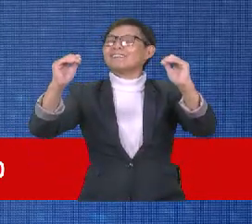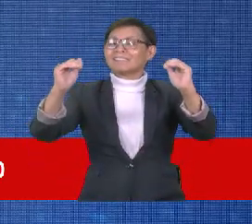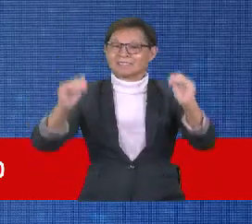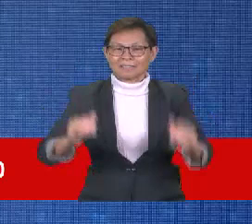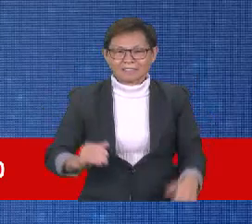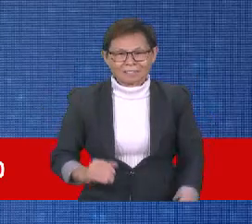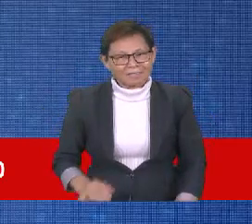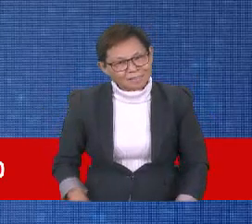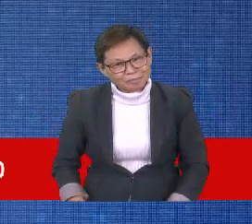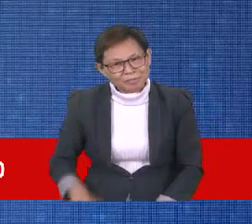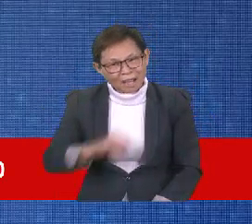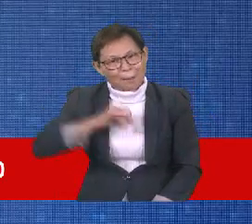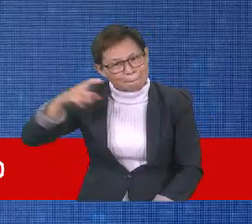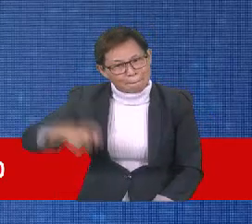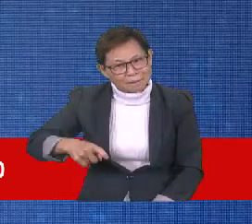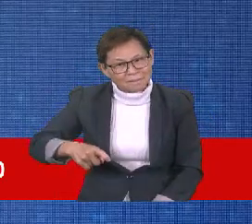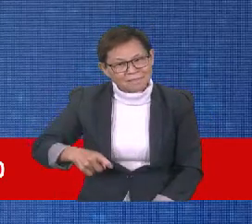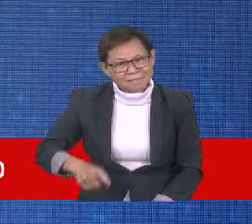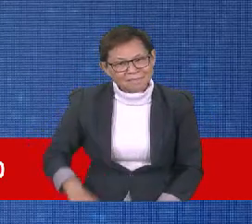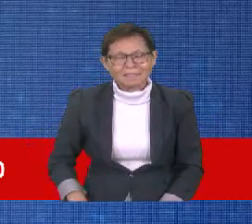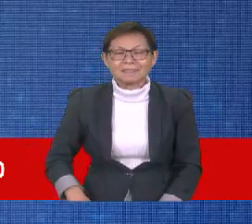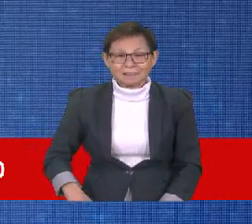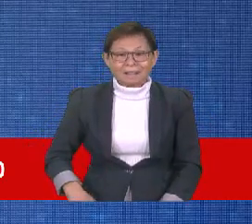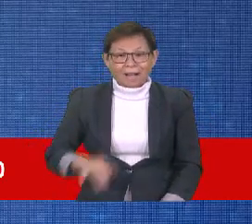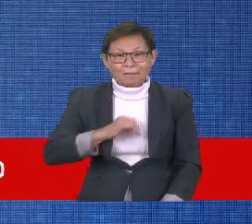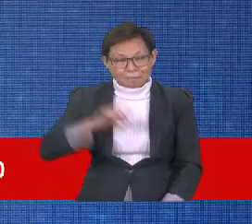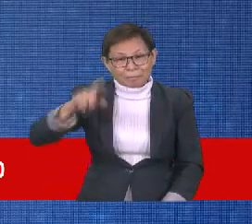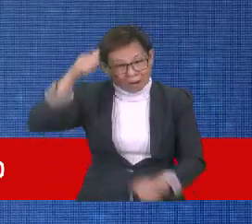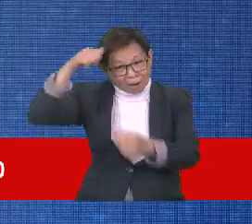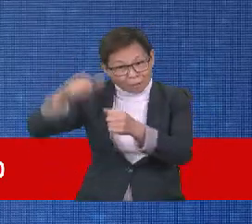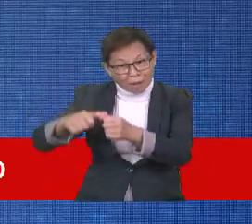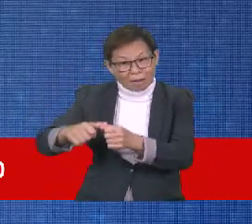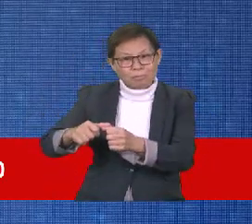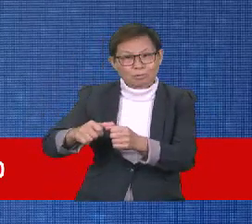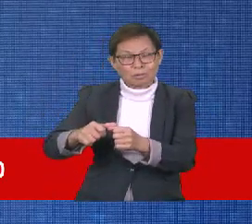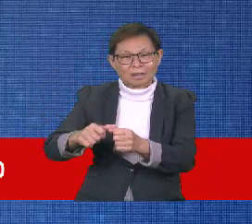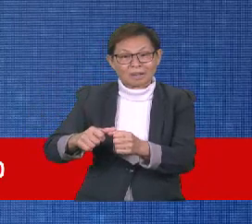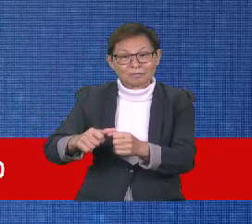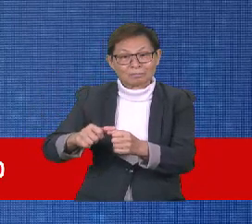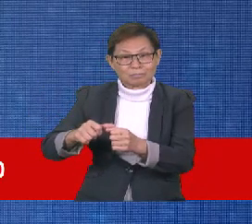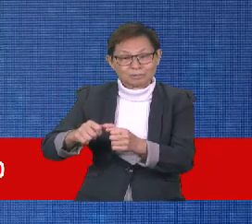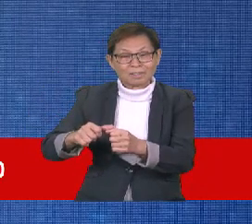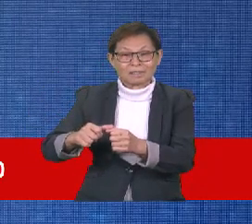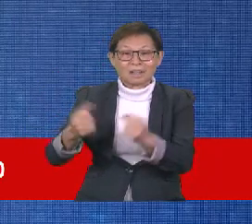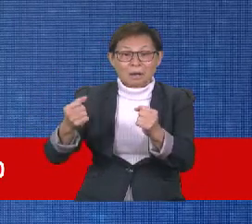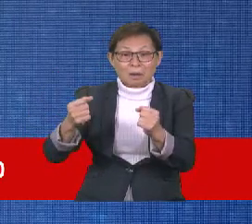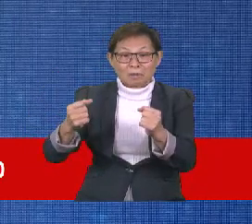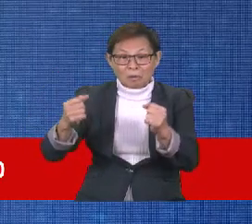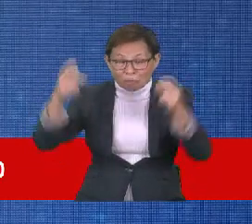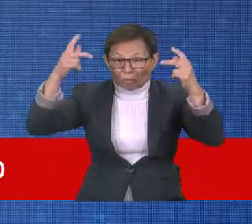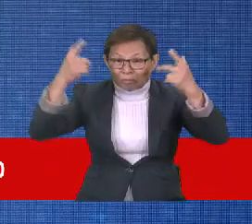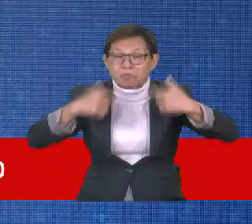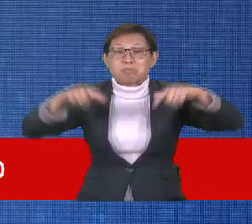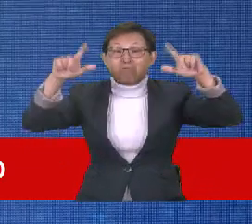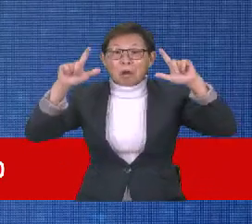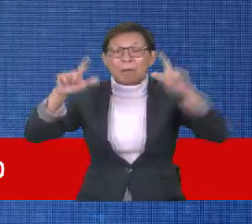I must not neglect the fact that I have very prominent colleagues here. Foreign Minister